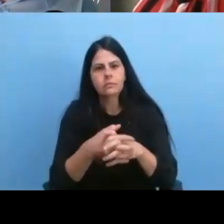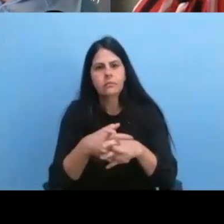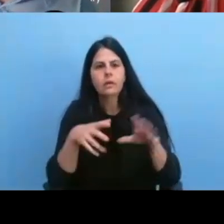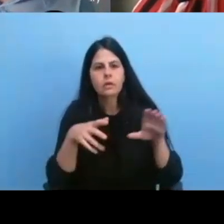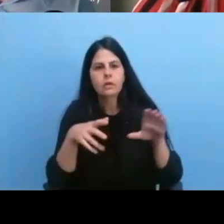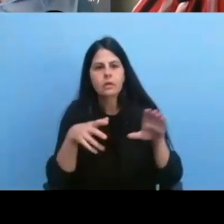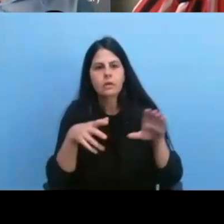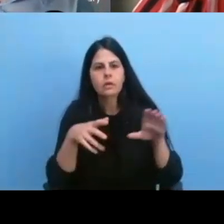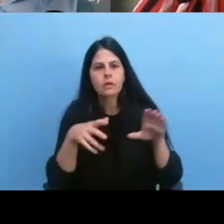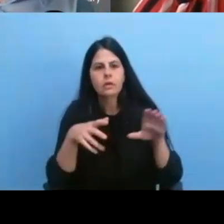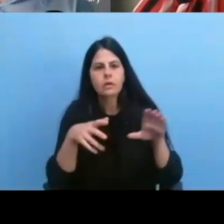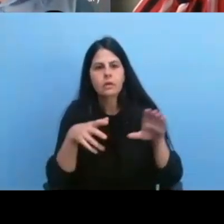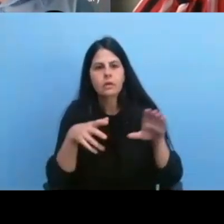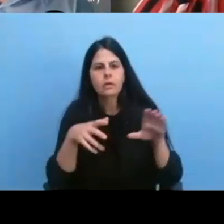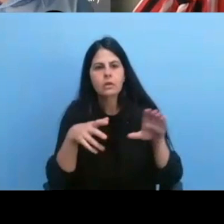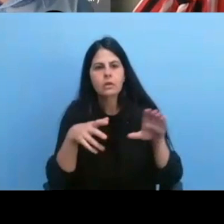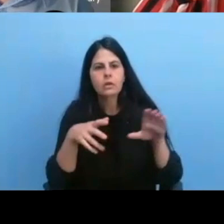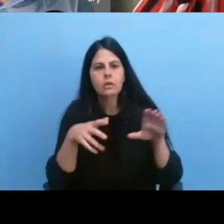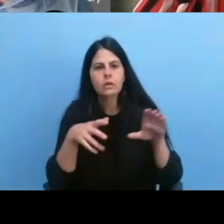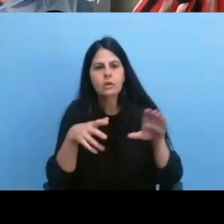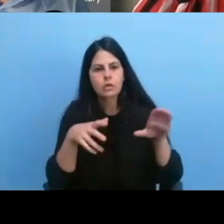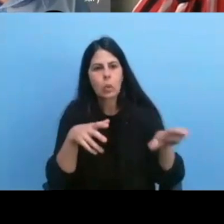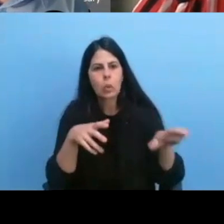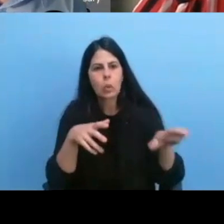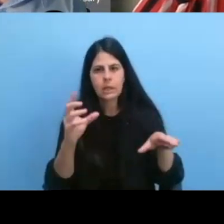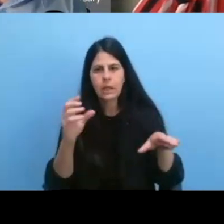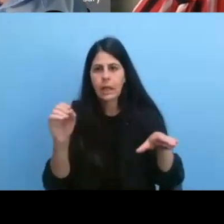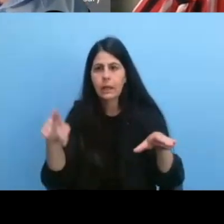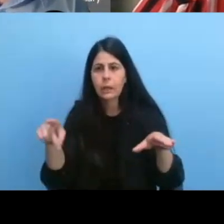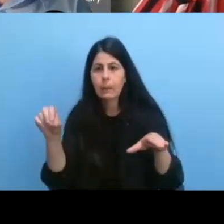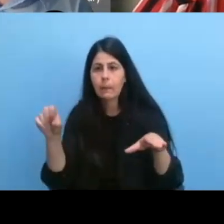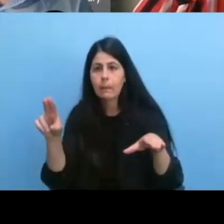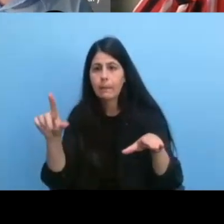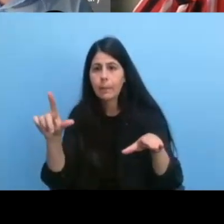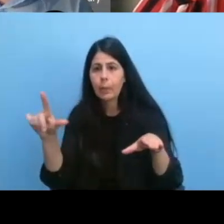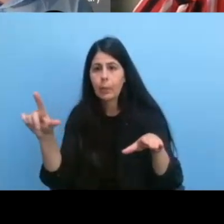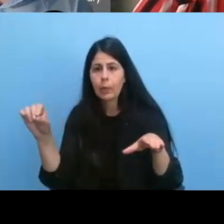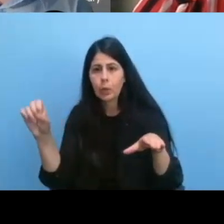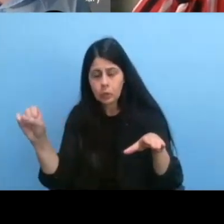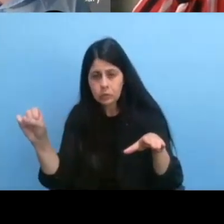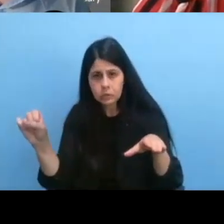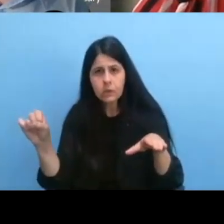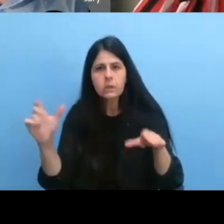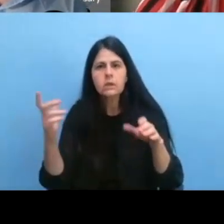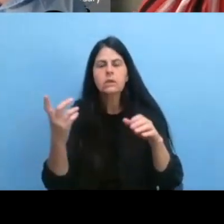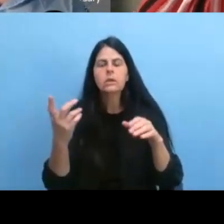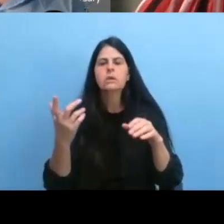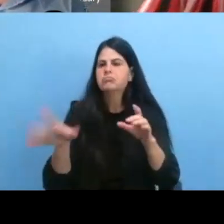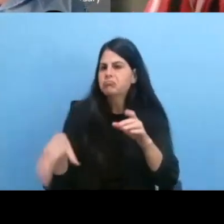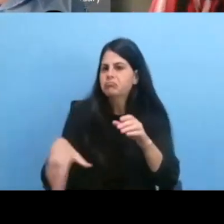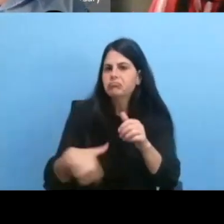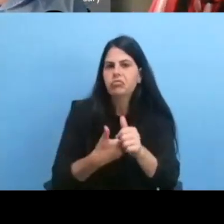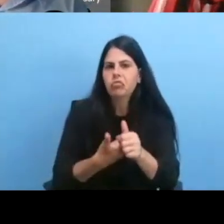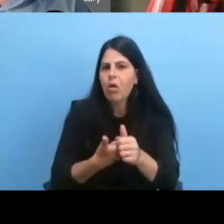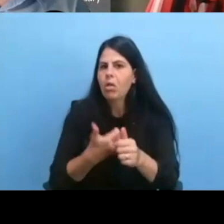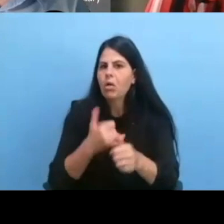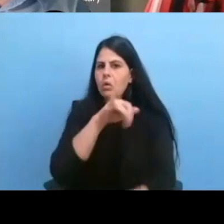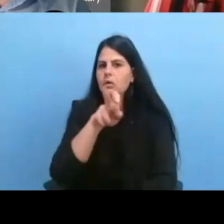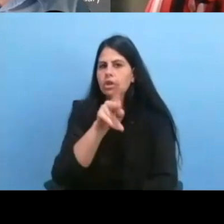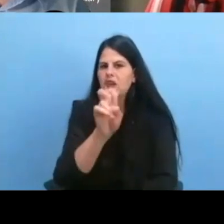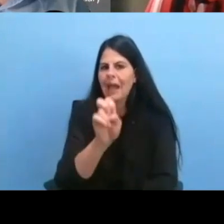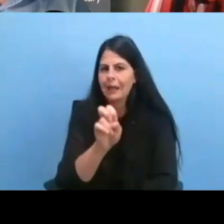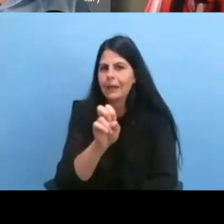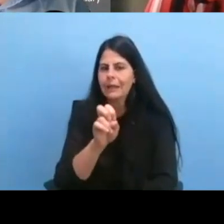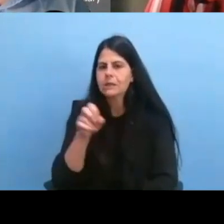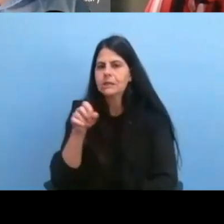Poullos to also piggyback onto, Jackie mentioned some of the accessibility barriers that have